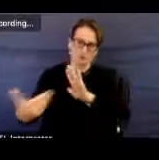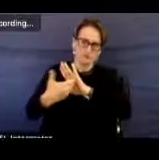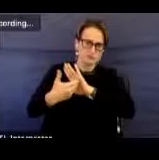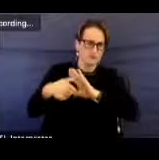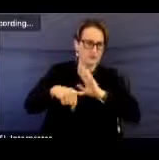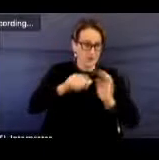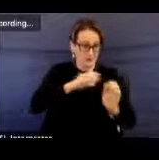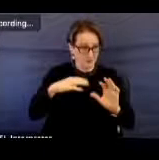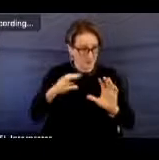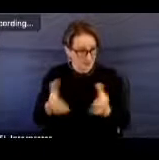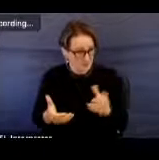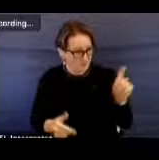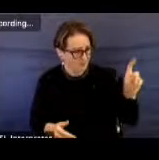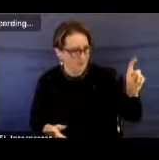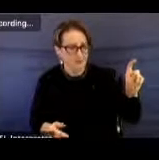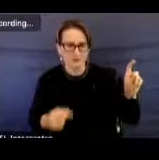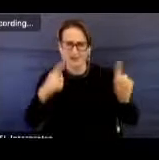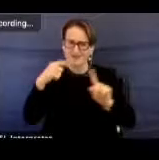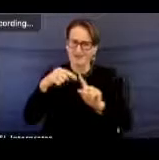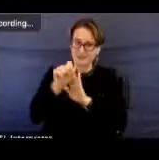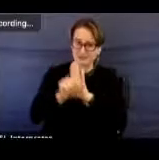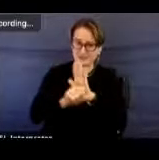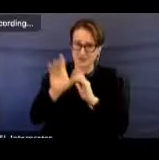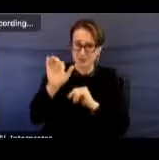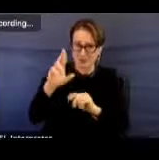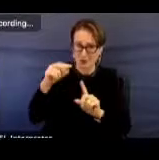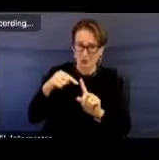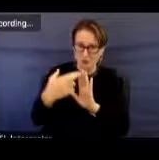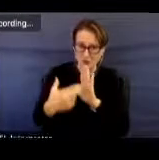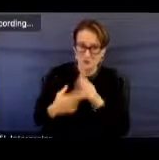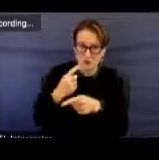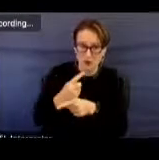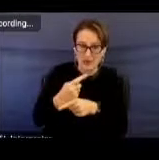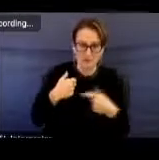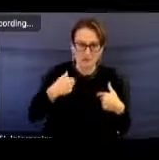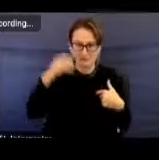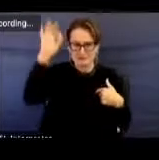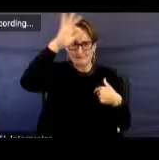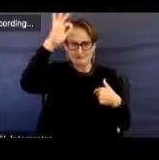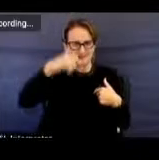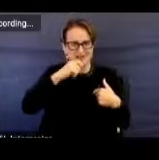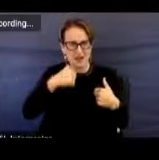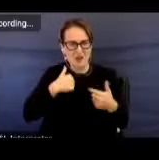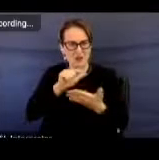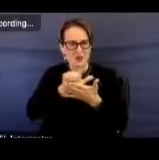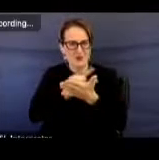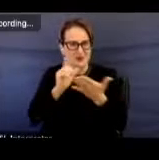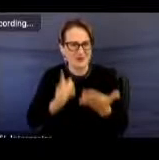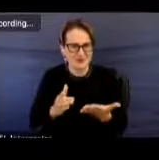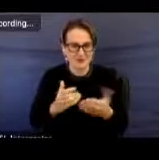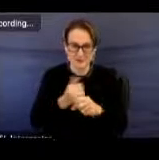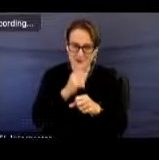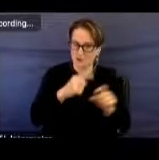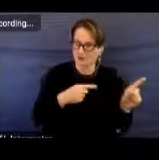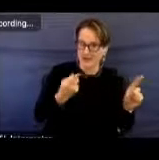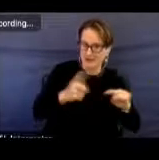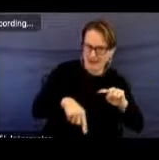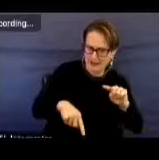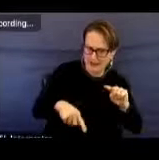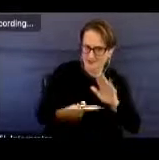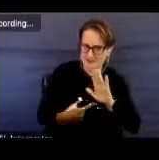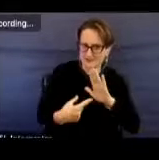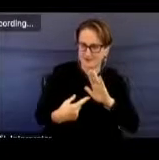imagine that's a matter of state bar rules that you can't do that, but I'm a lay person here, so maybe you can assure me that that's not the case. You